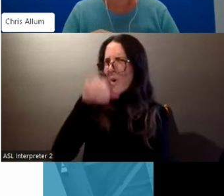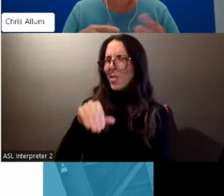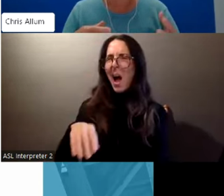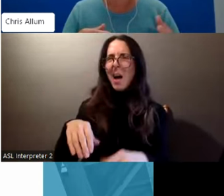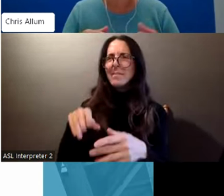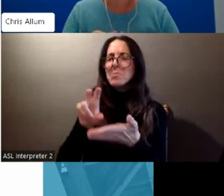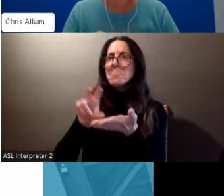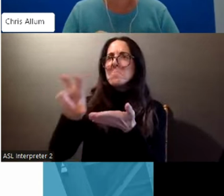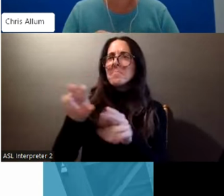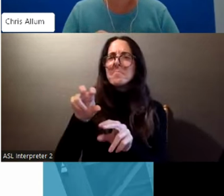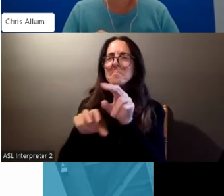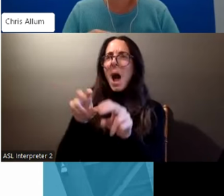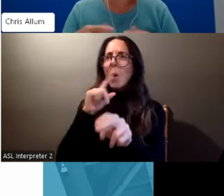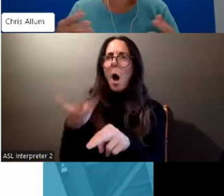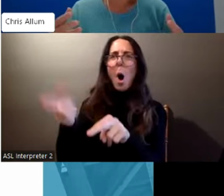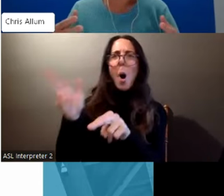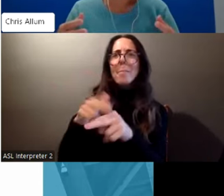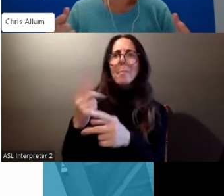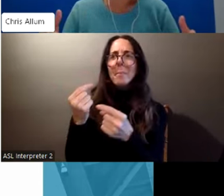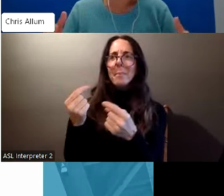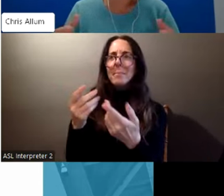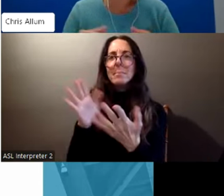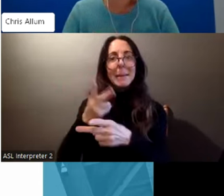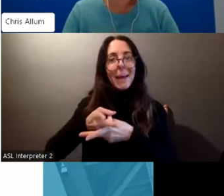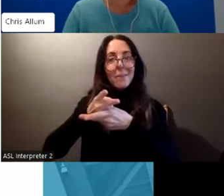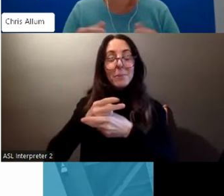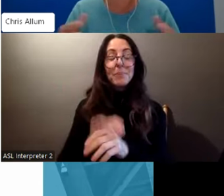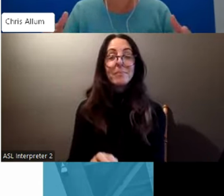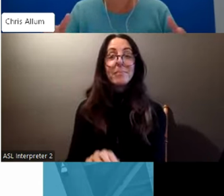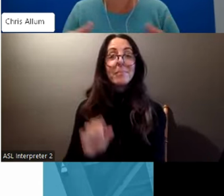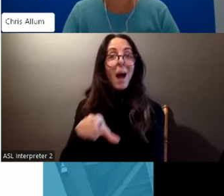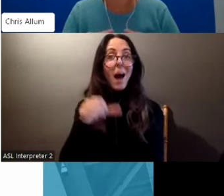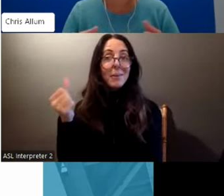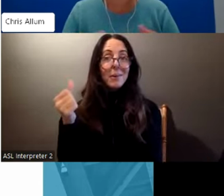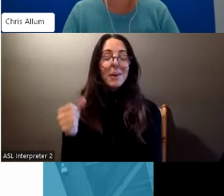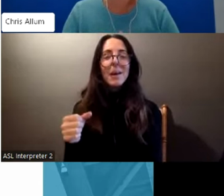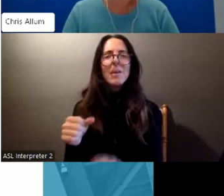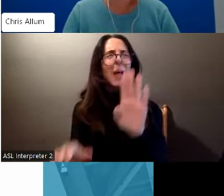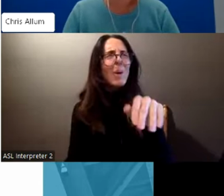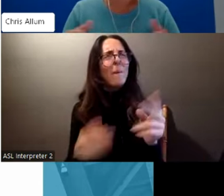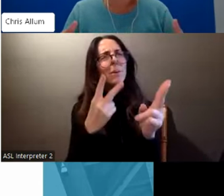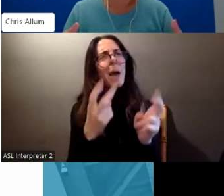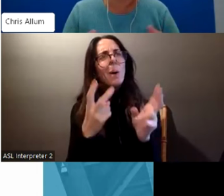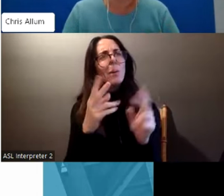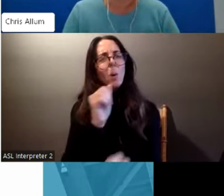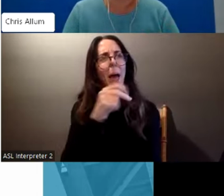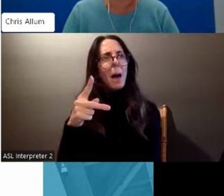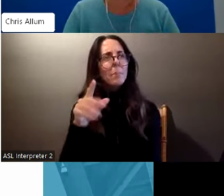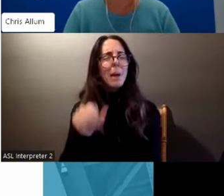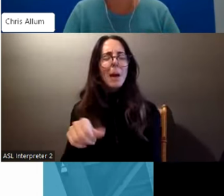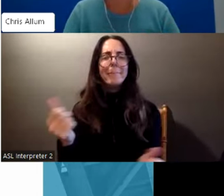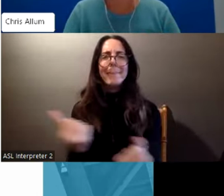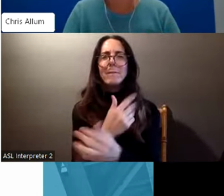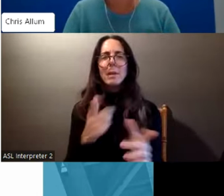returns. Other things we're seeing is that people are being told download an app, and these applications can do everything for you. It's